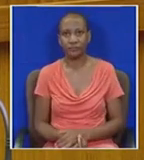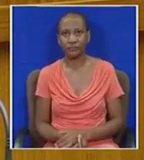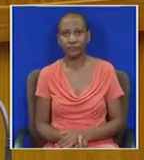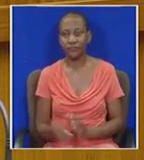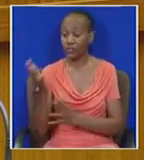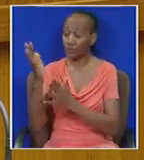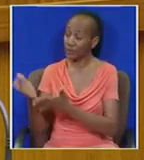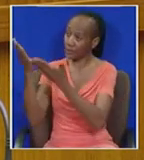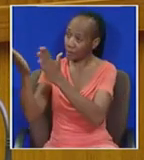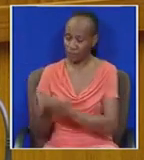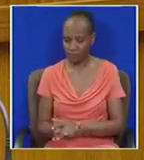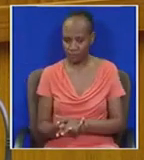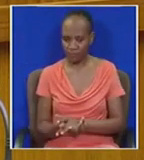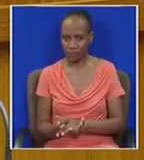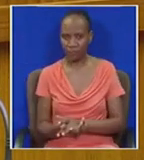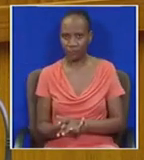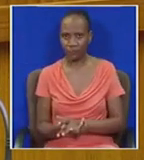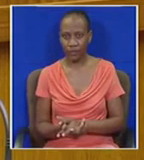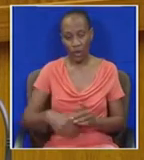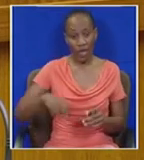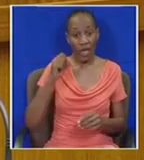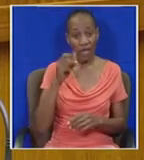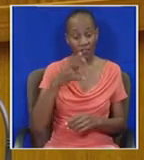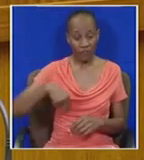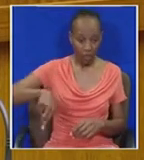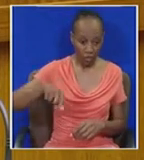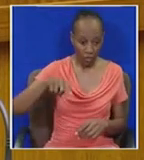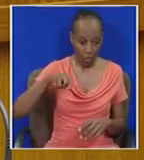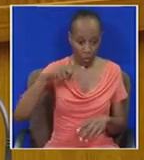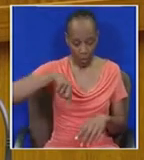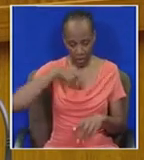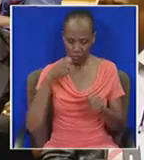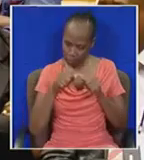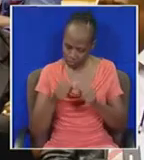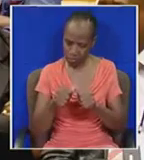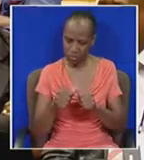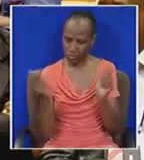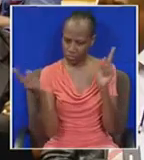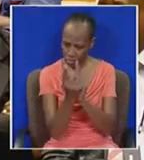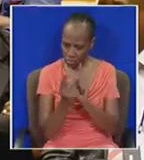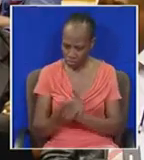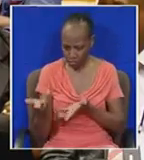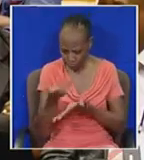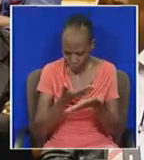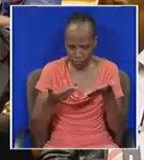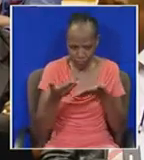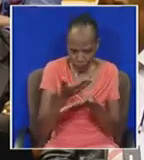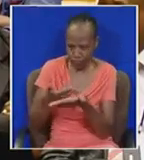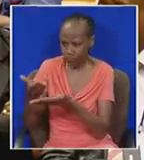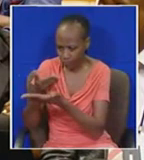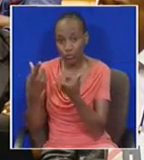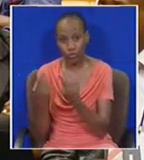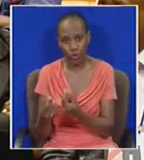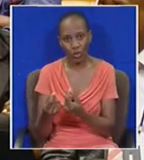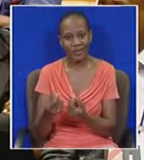Honorable Speaker, it is through the spirit of ongoing engagements on critical matters that we shall be